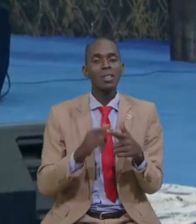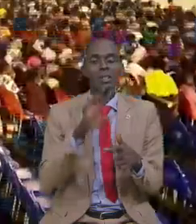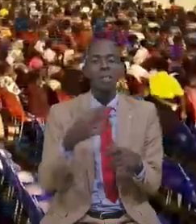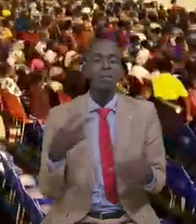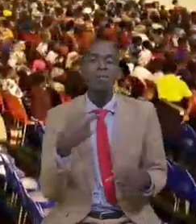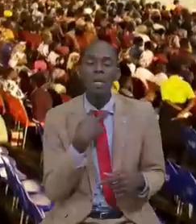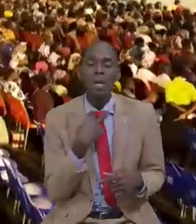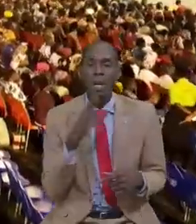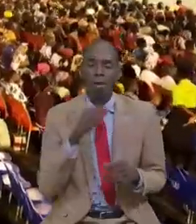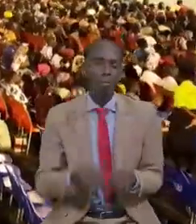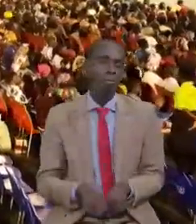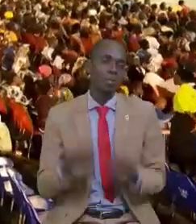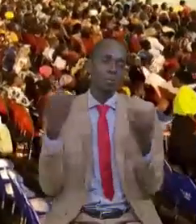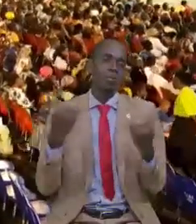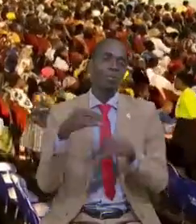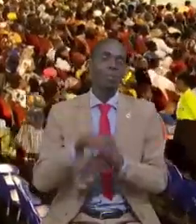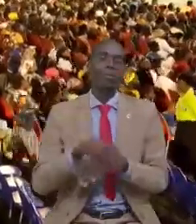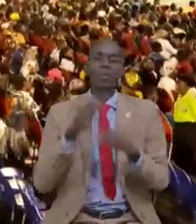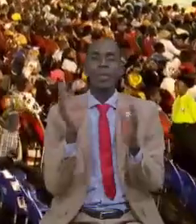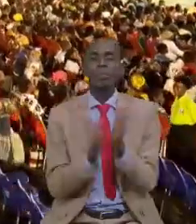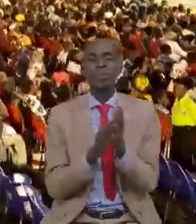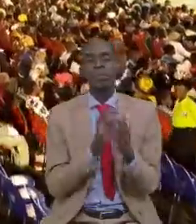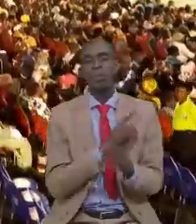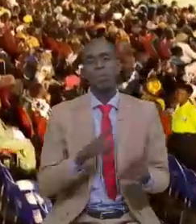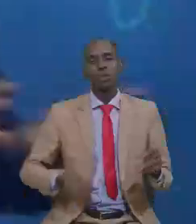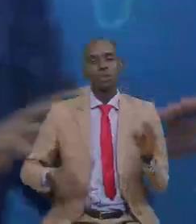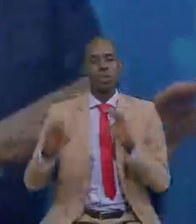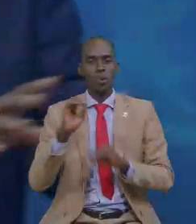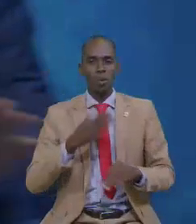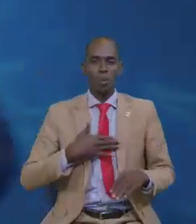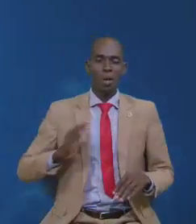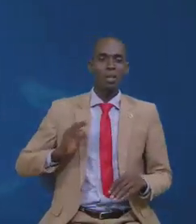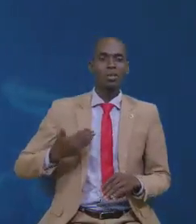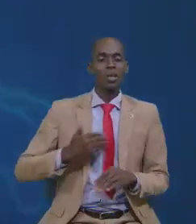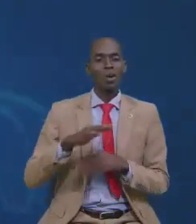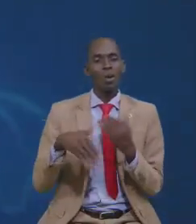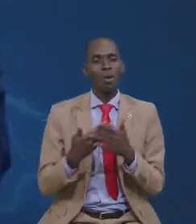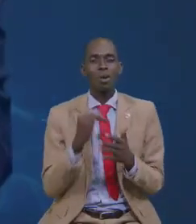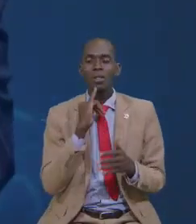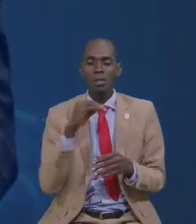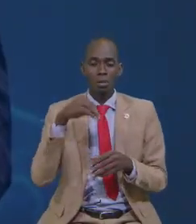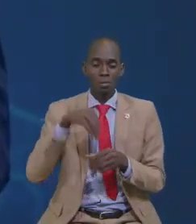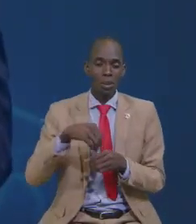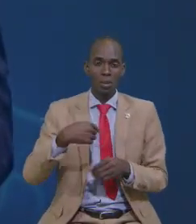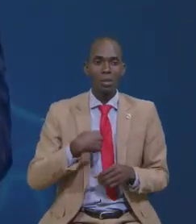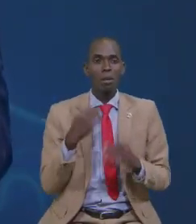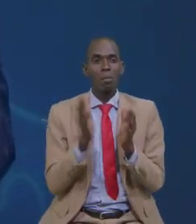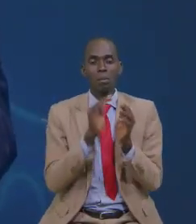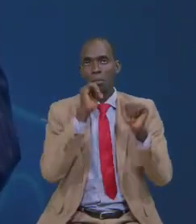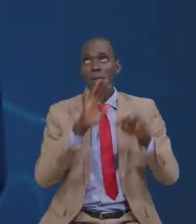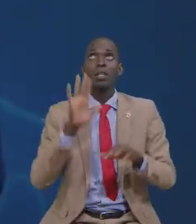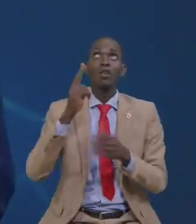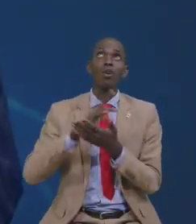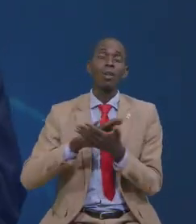tonight. Bless the Lord, O my soul, and all that is within me, bless his holy name. Look at verse